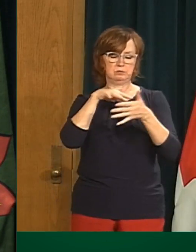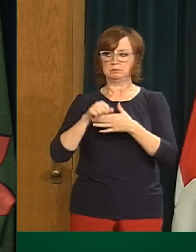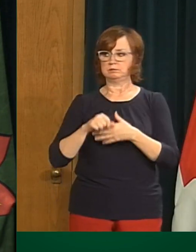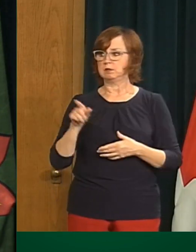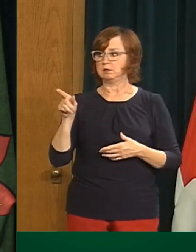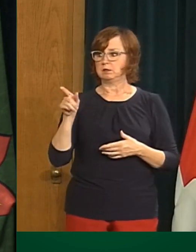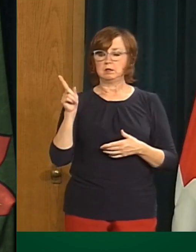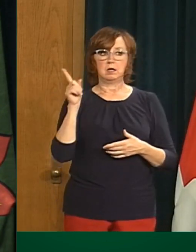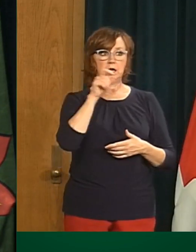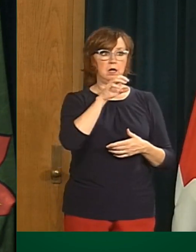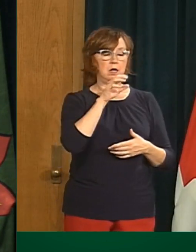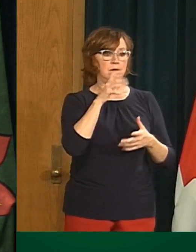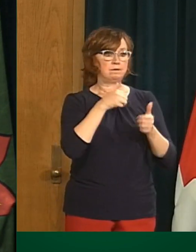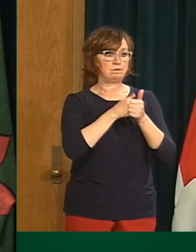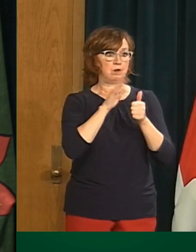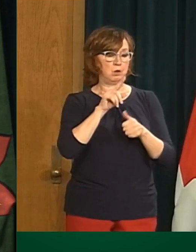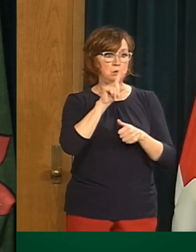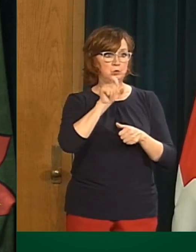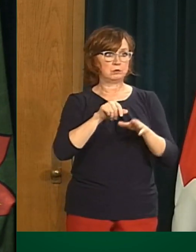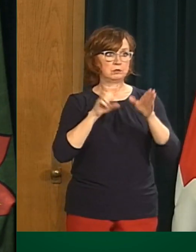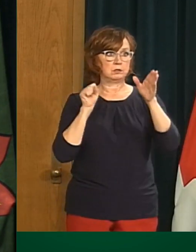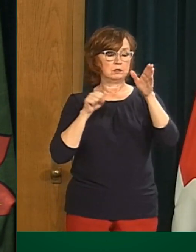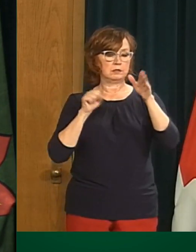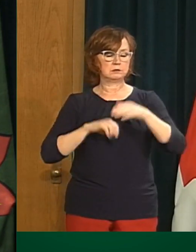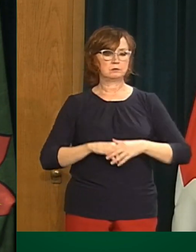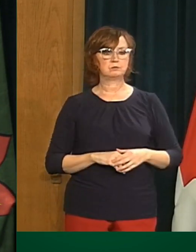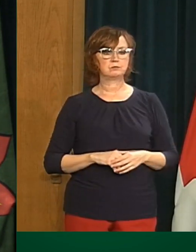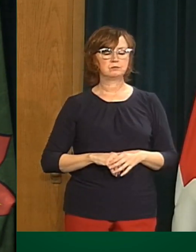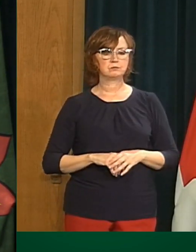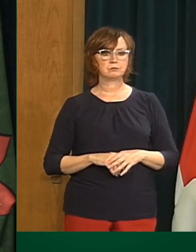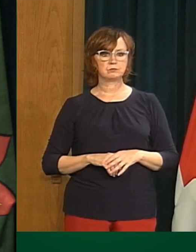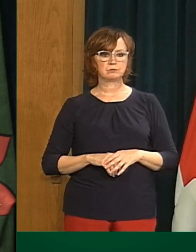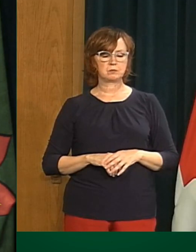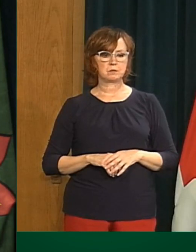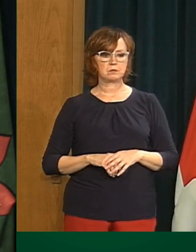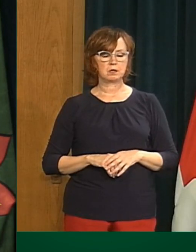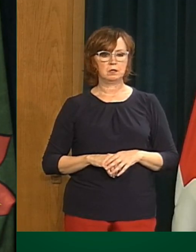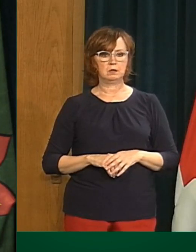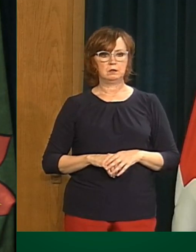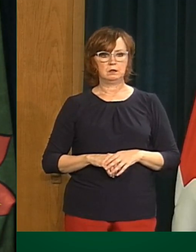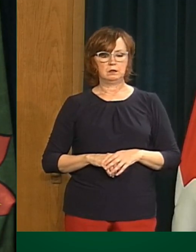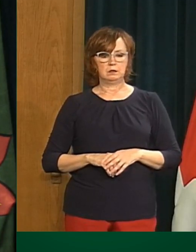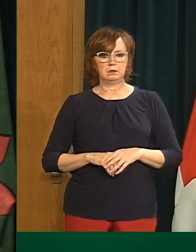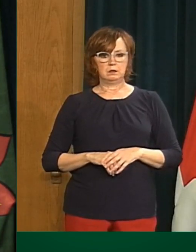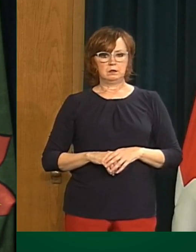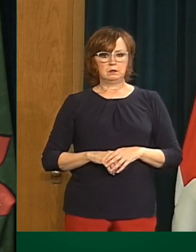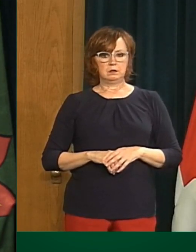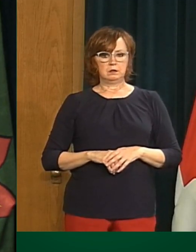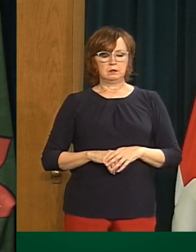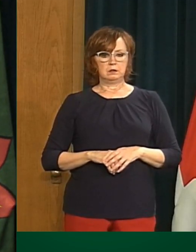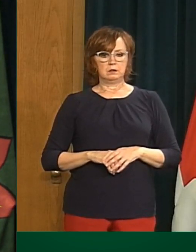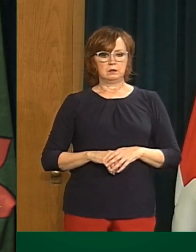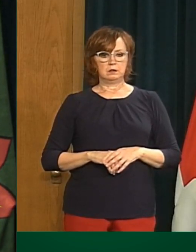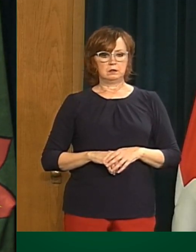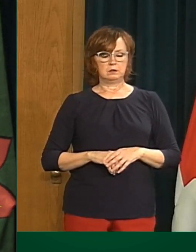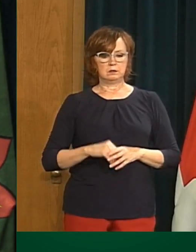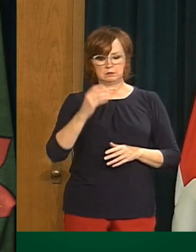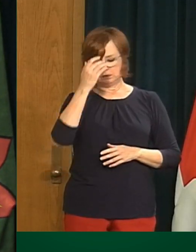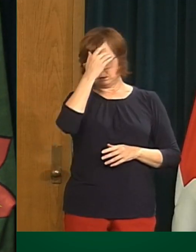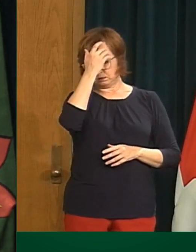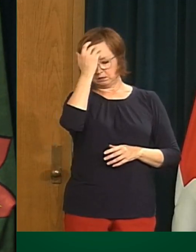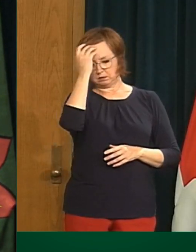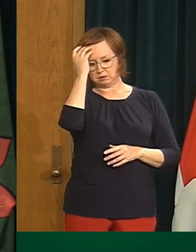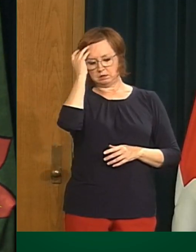follow-up, Allison? Yeah, we're hearing just from a few local businesses that provide restricted medical